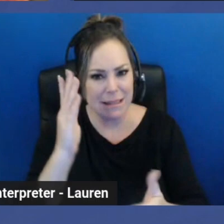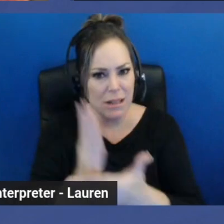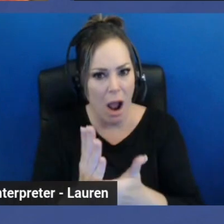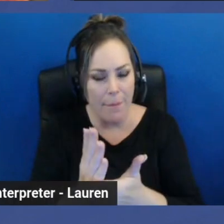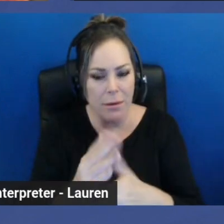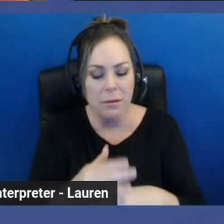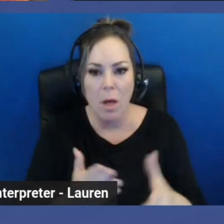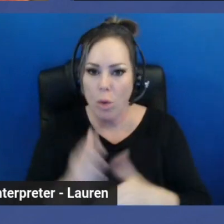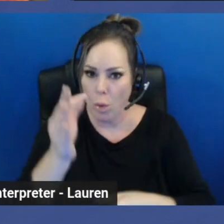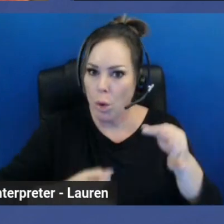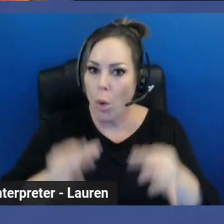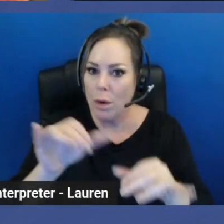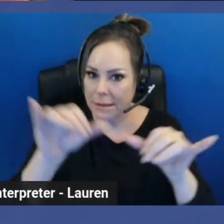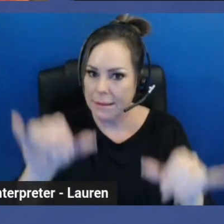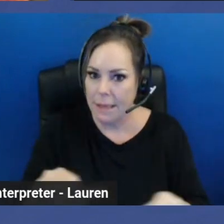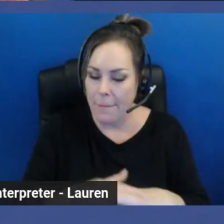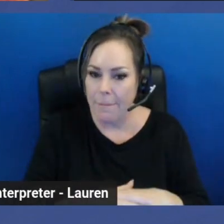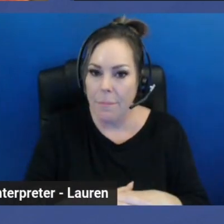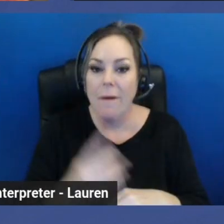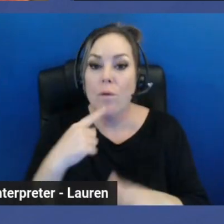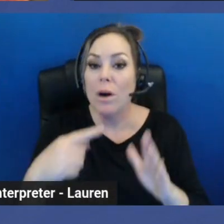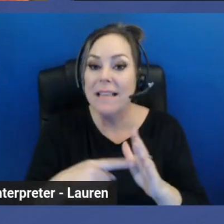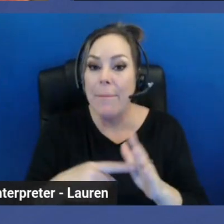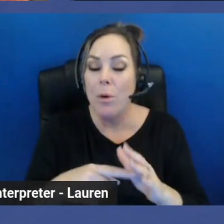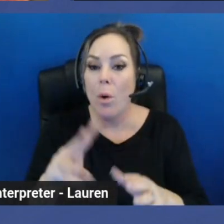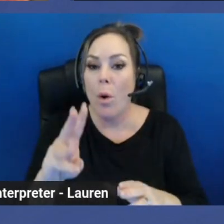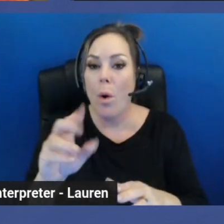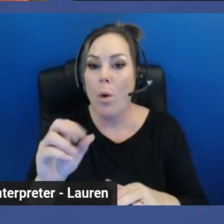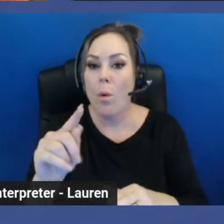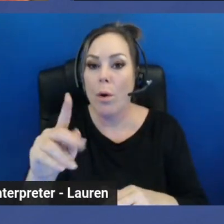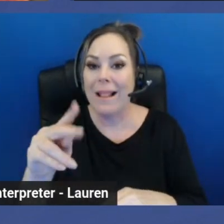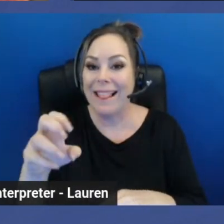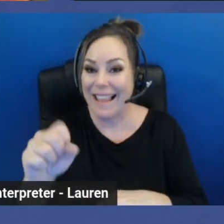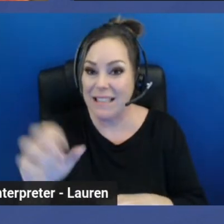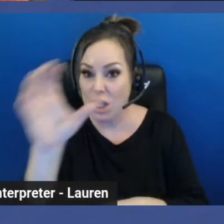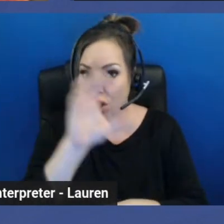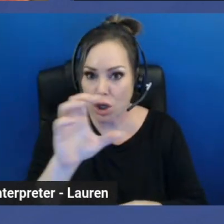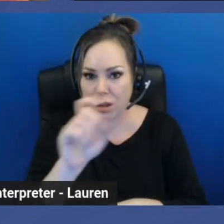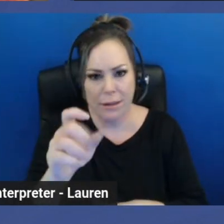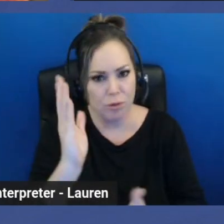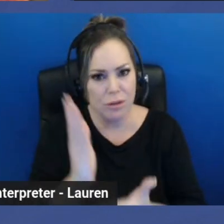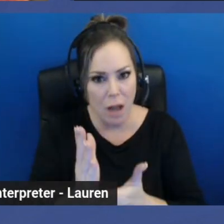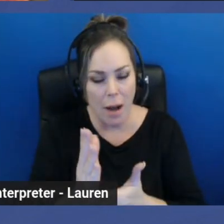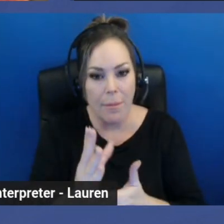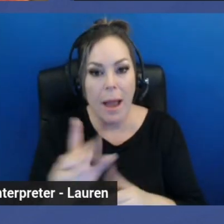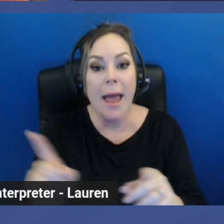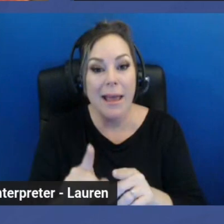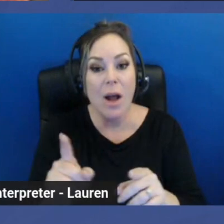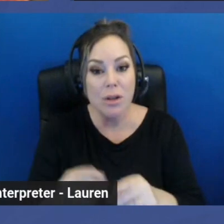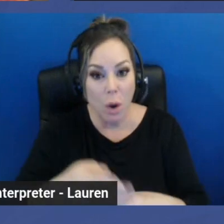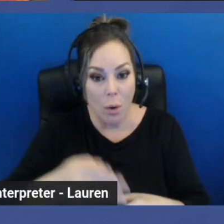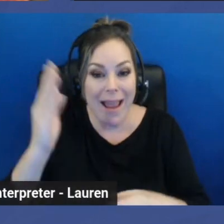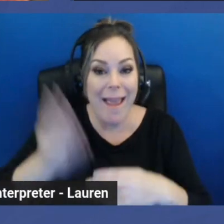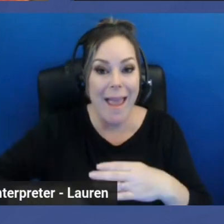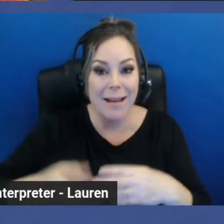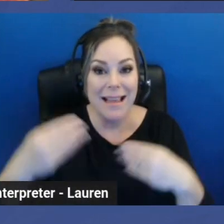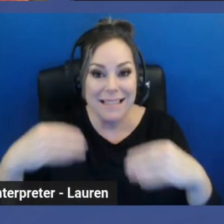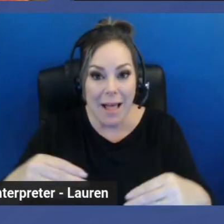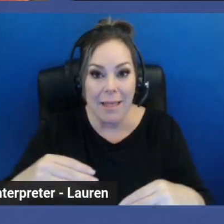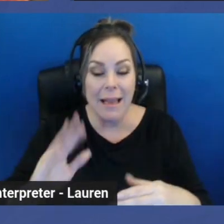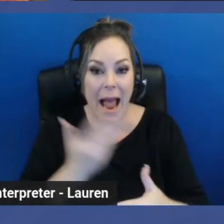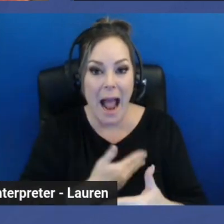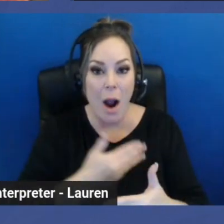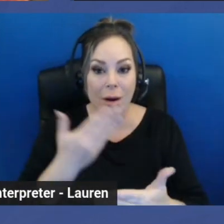courts and warrantless searches, and the end to sale of our data to the